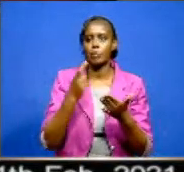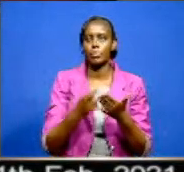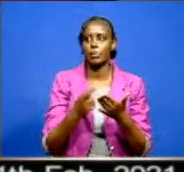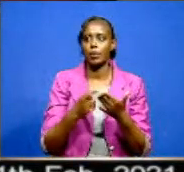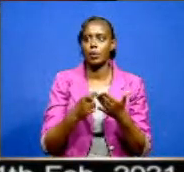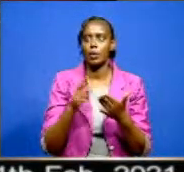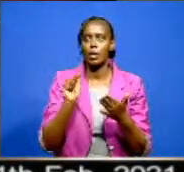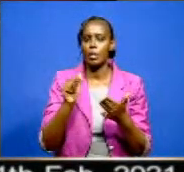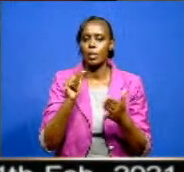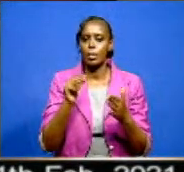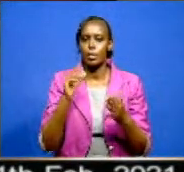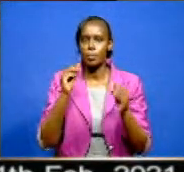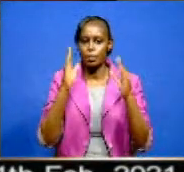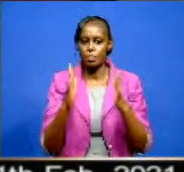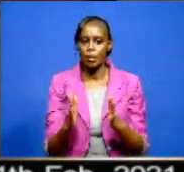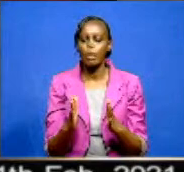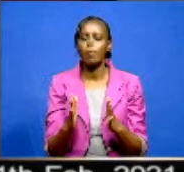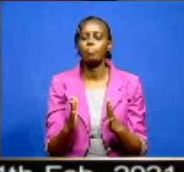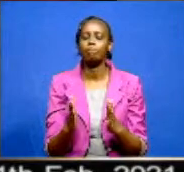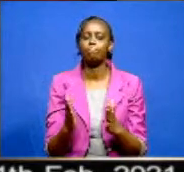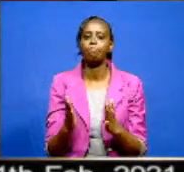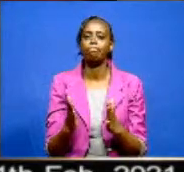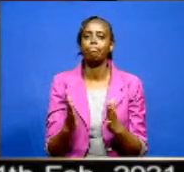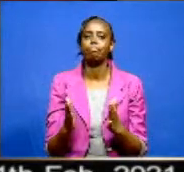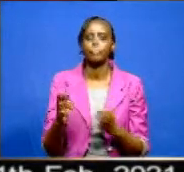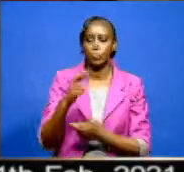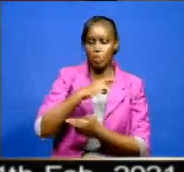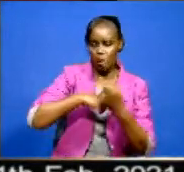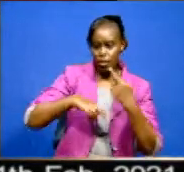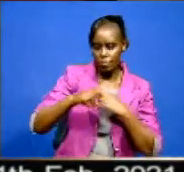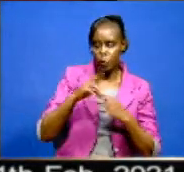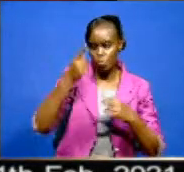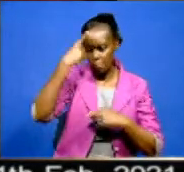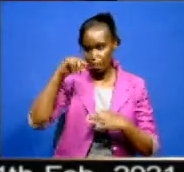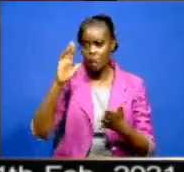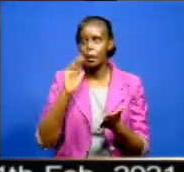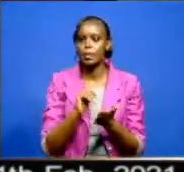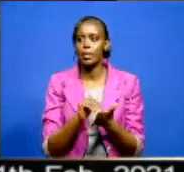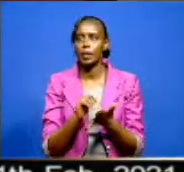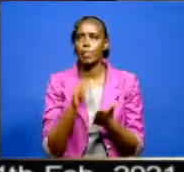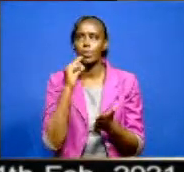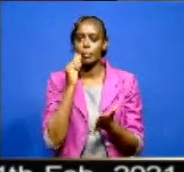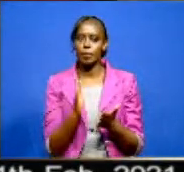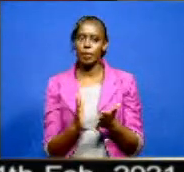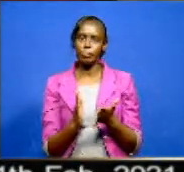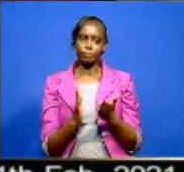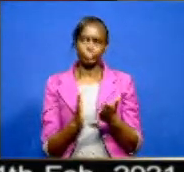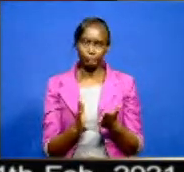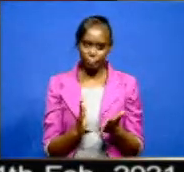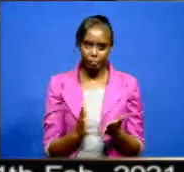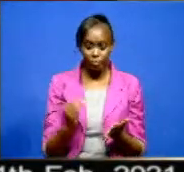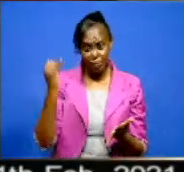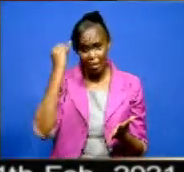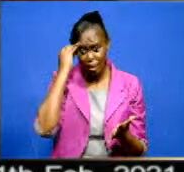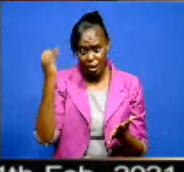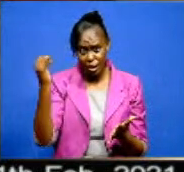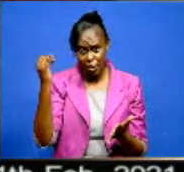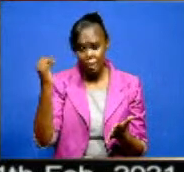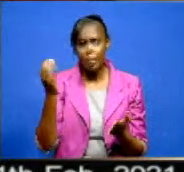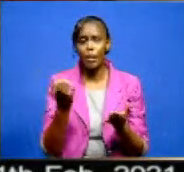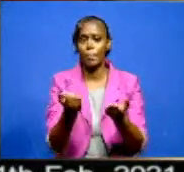This, Madam Speaker, necessitated a review of the policy. Madam Speaker, the rationale for the